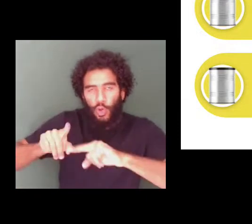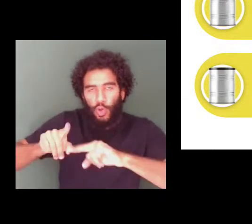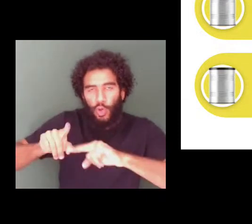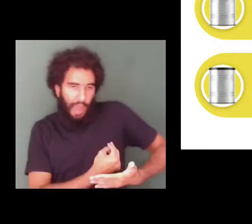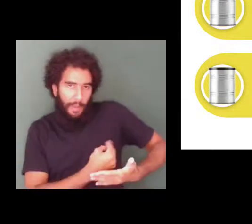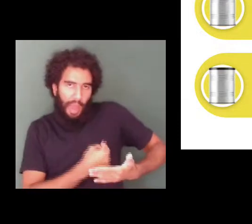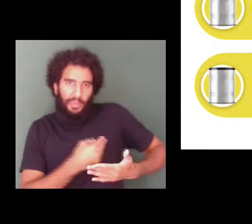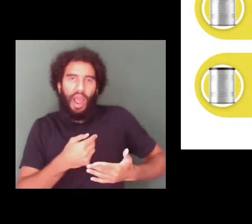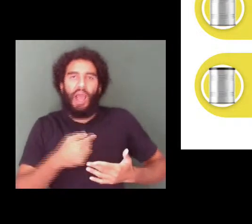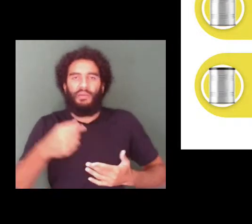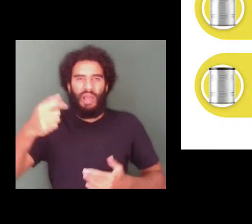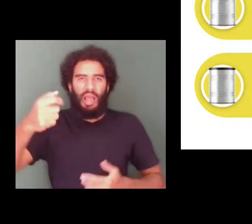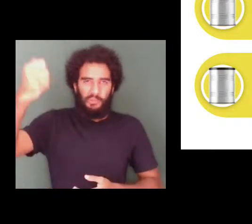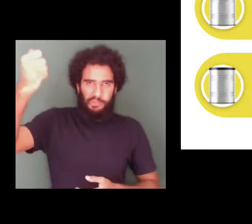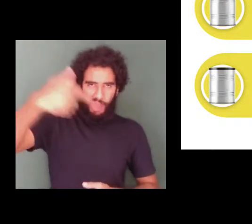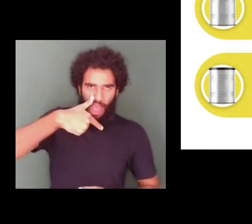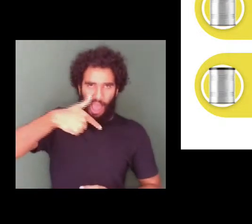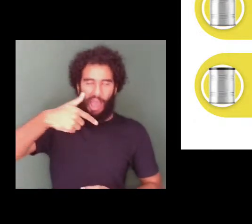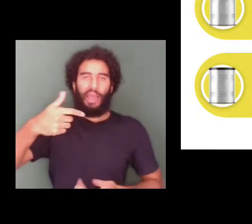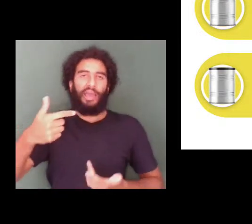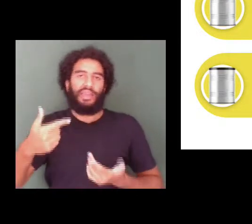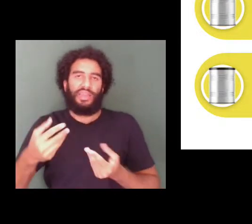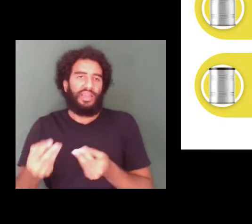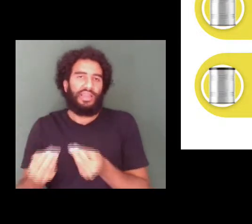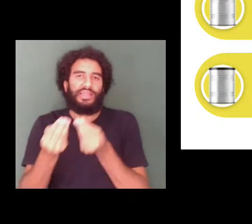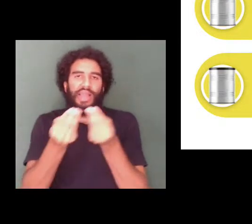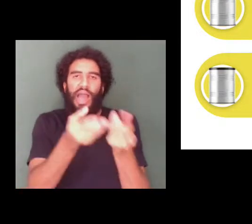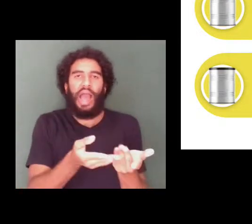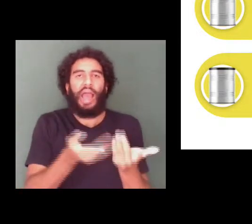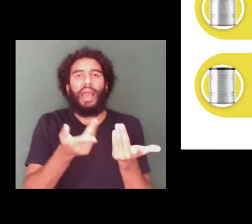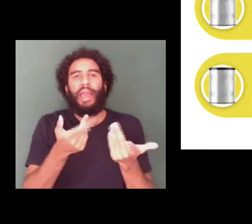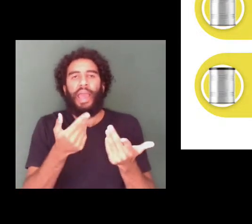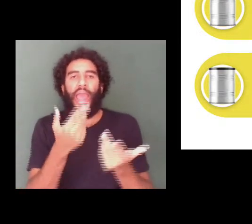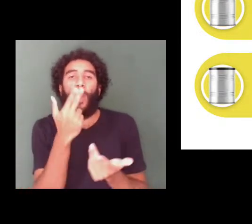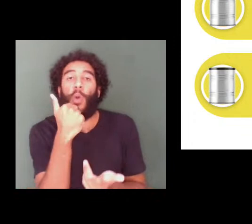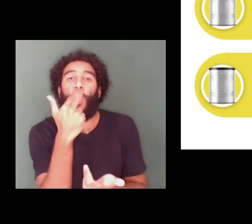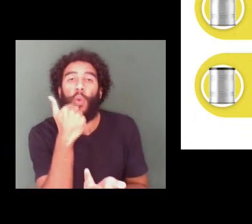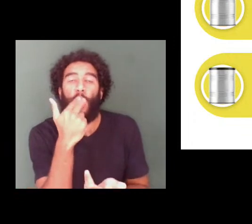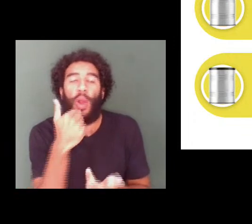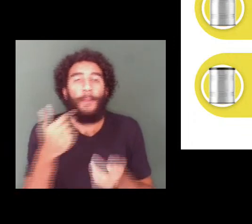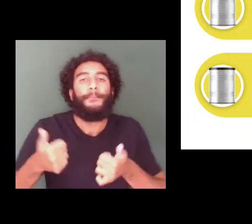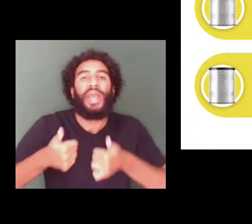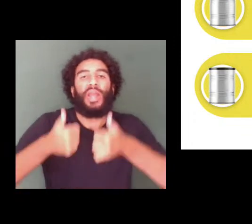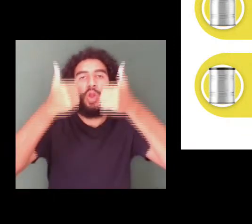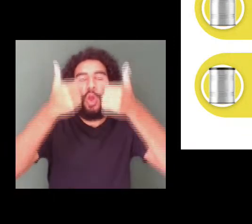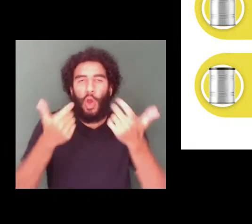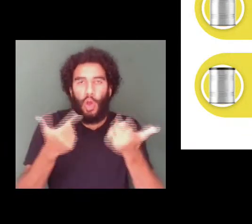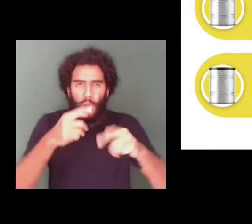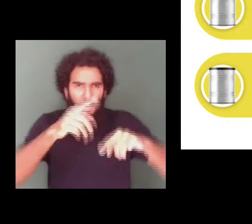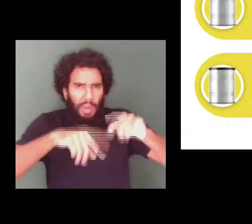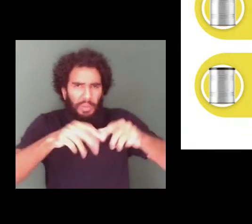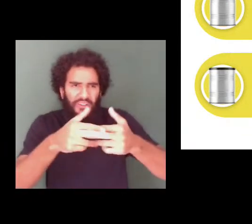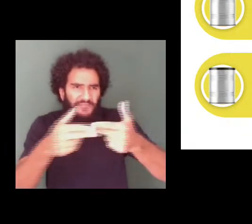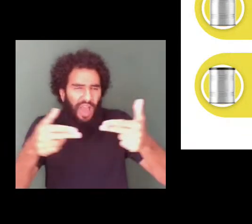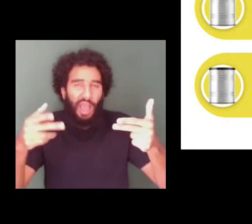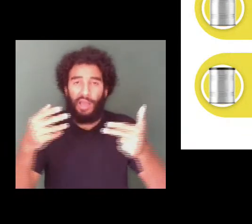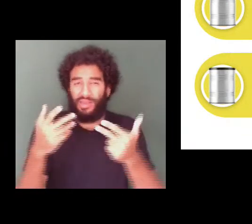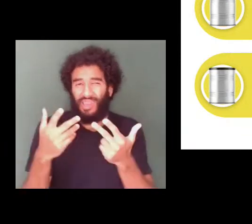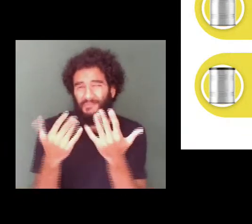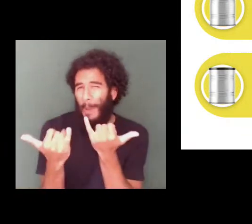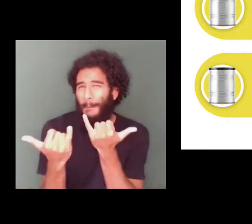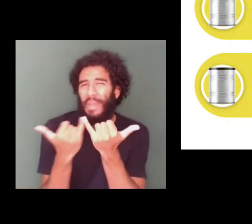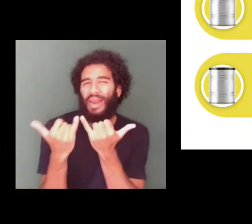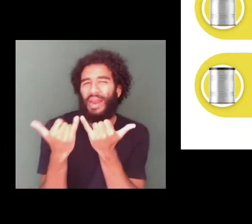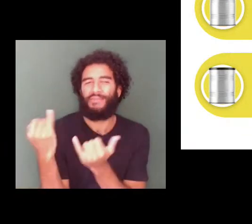ingredients that people don't even know what those ingredients are, but they sound really cool and important. And so they must be really, really necessary for feeding